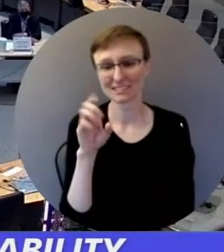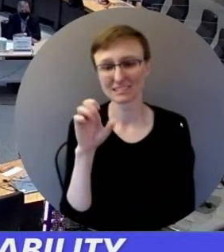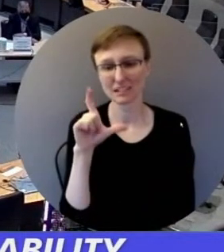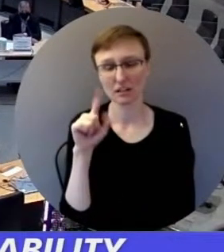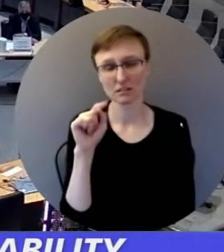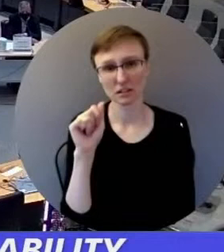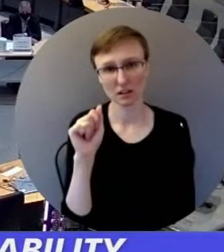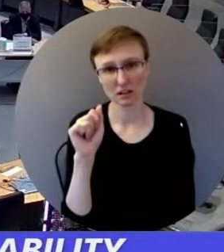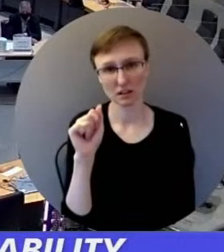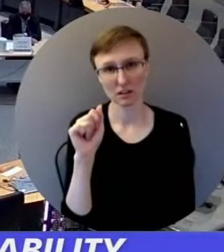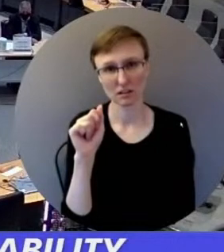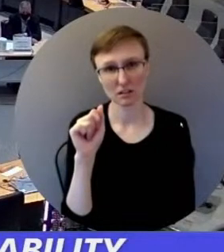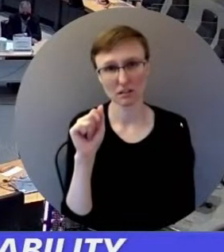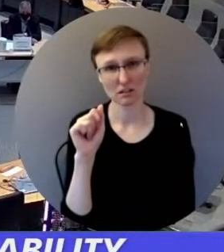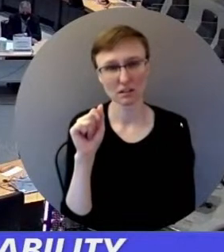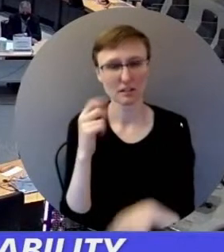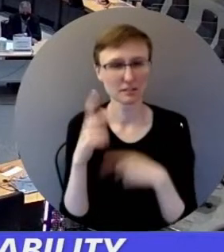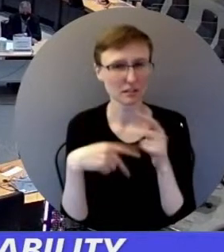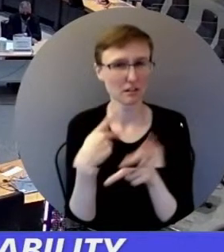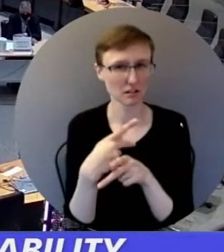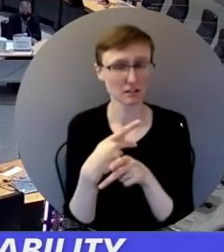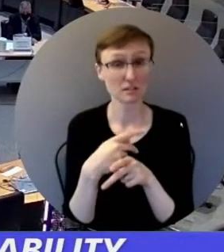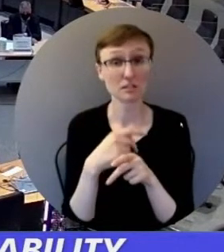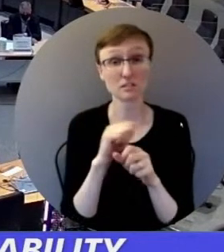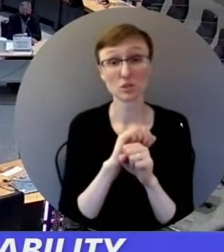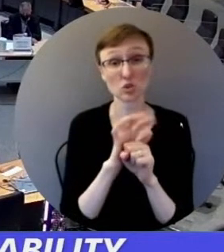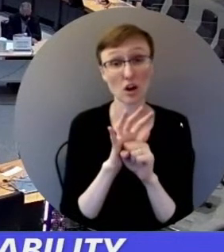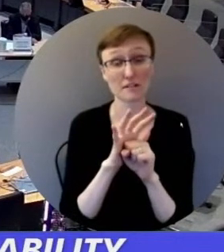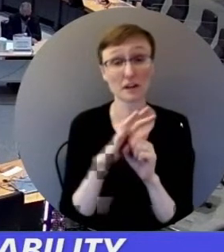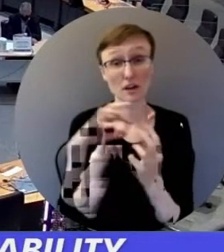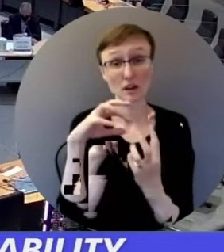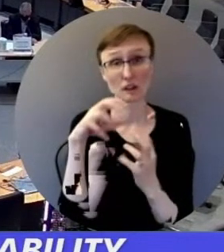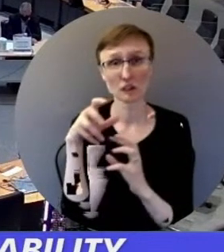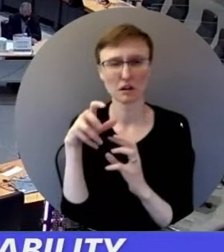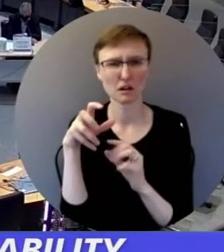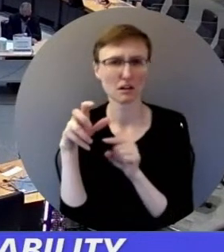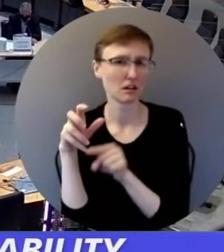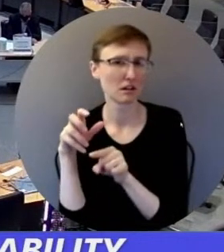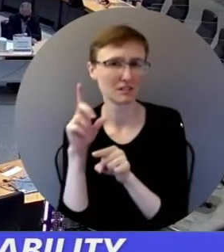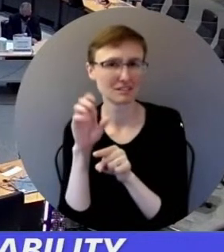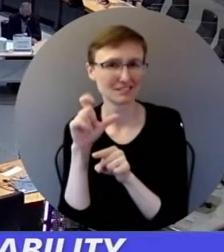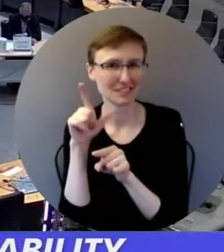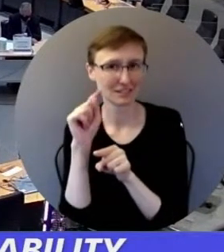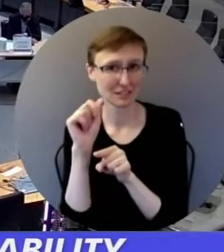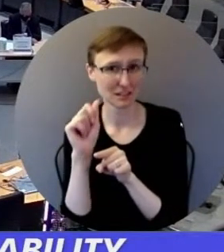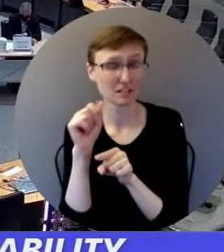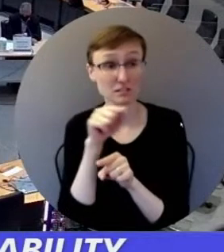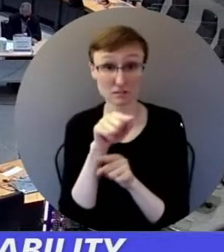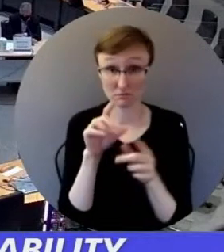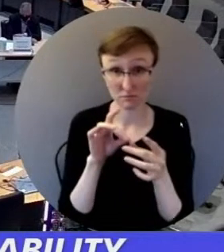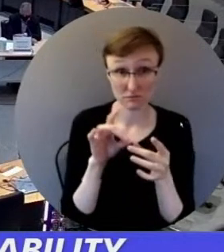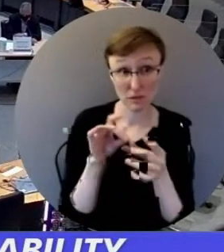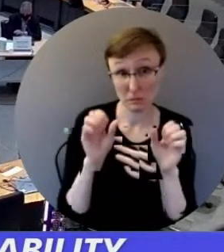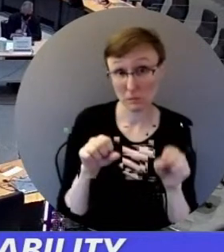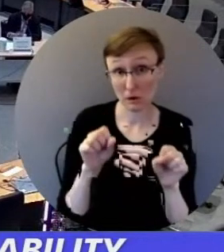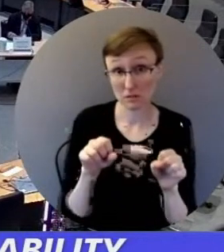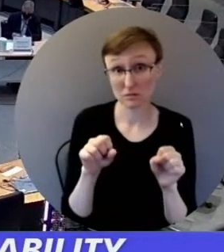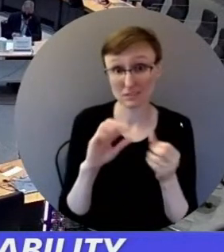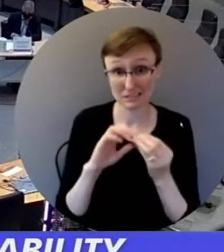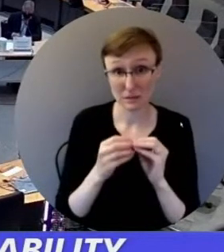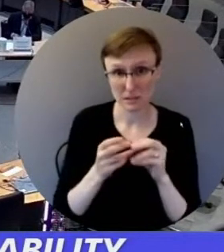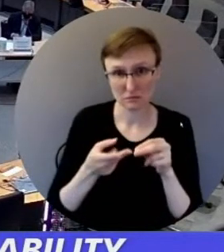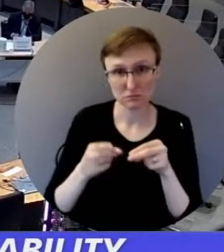and what happens here in Ottawa? Because you're talking about a resurgence of potential